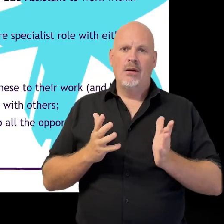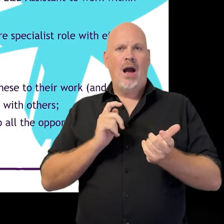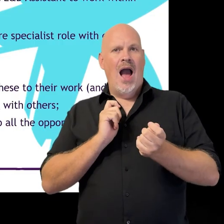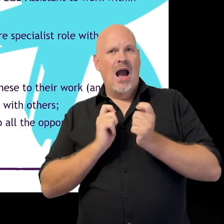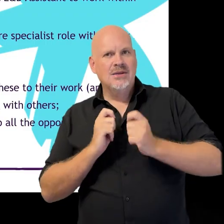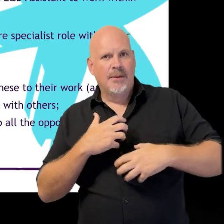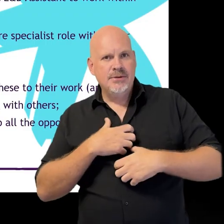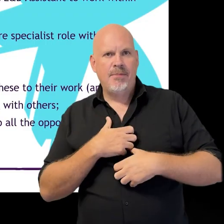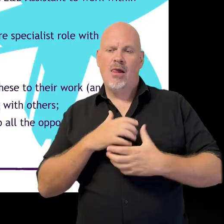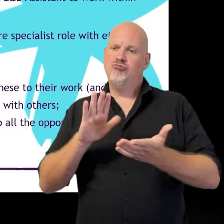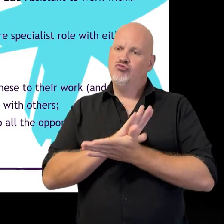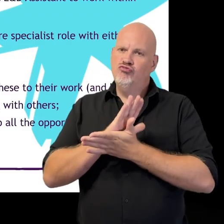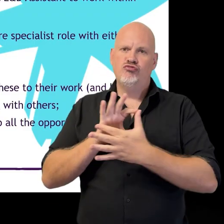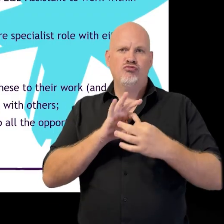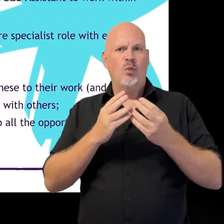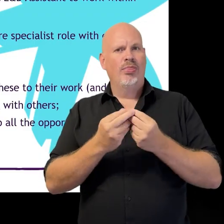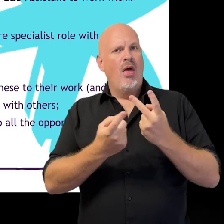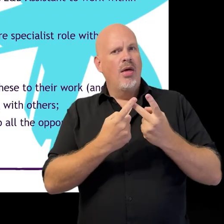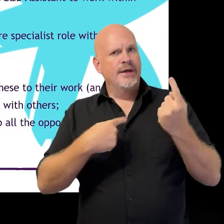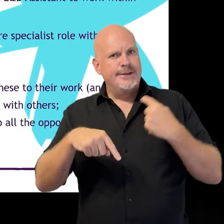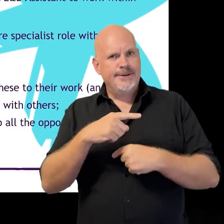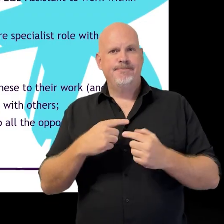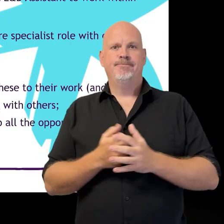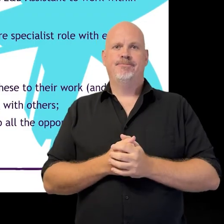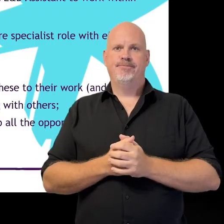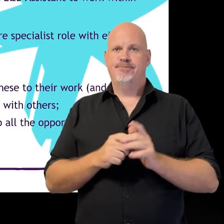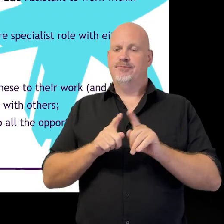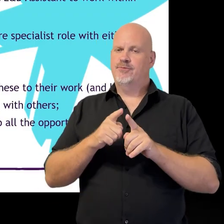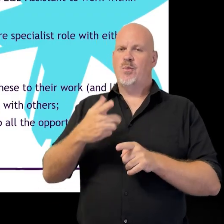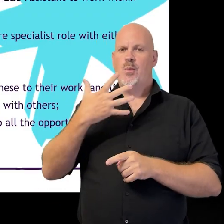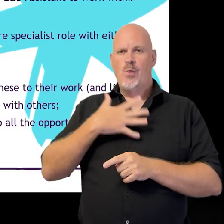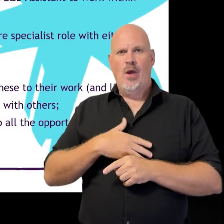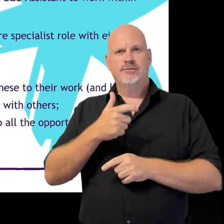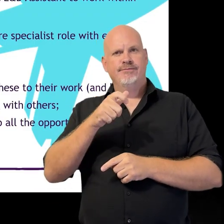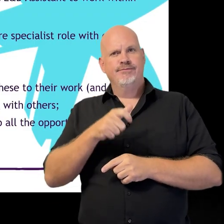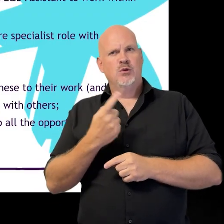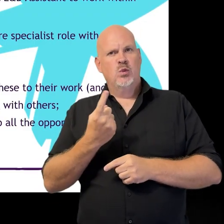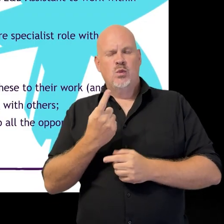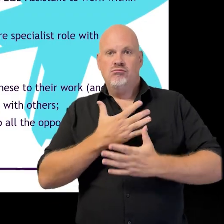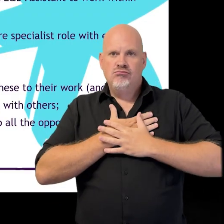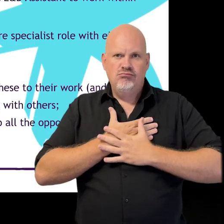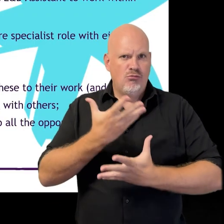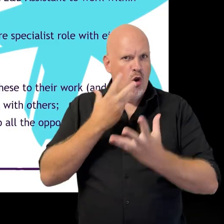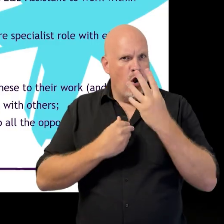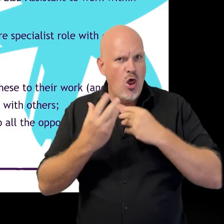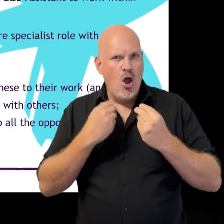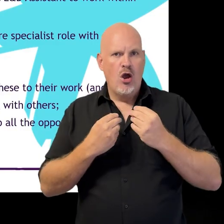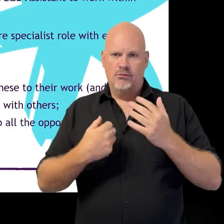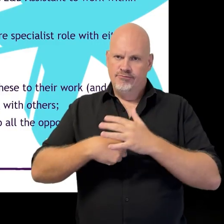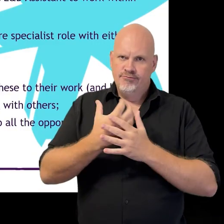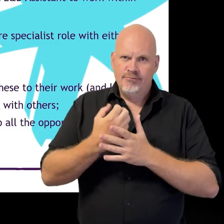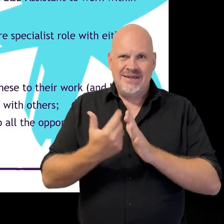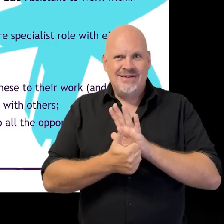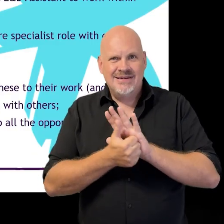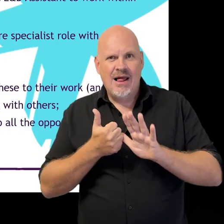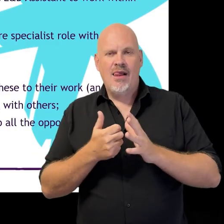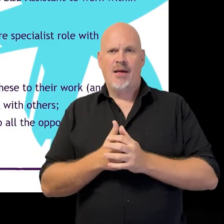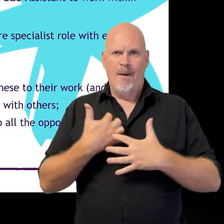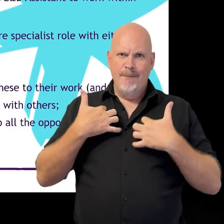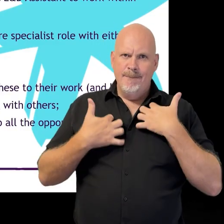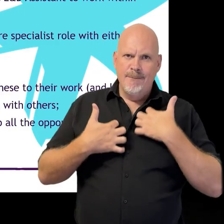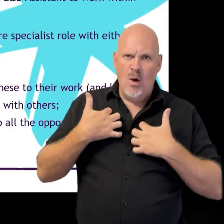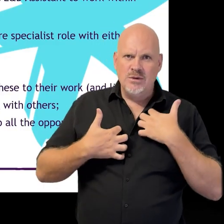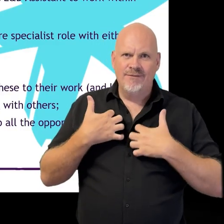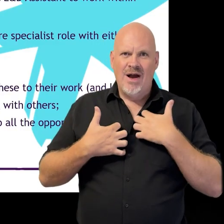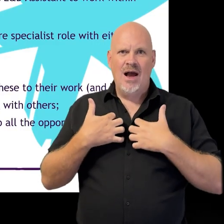HRL&D assistant to work within their people practice team. We know as well that the role will